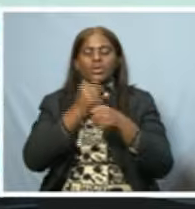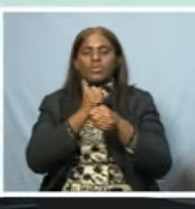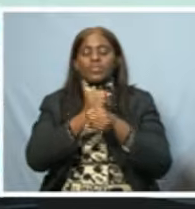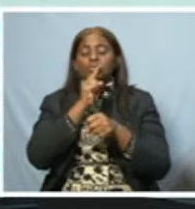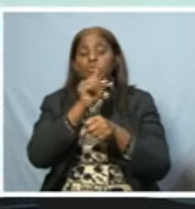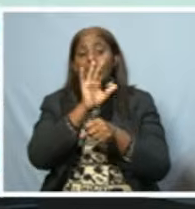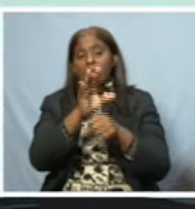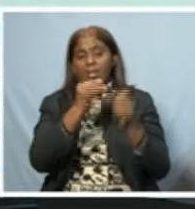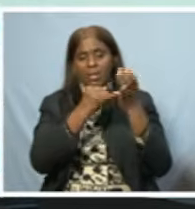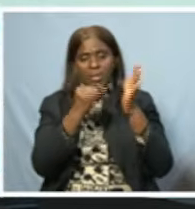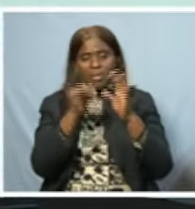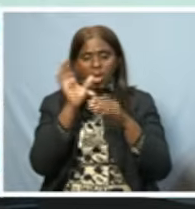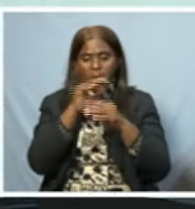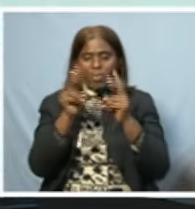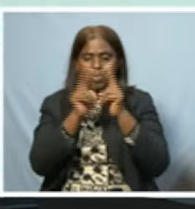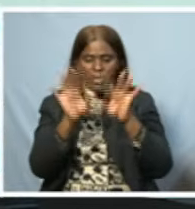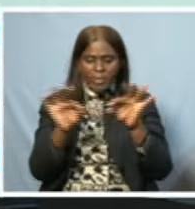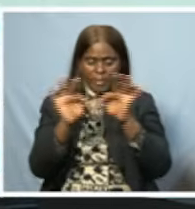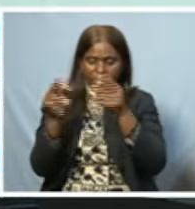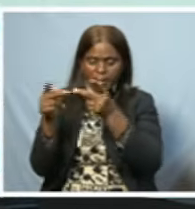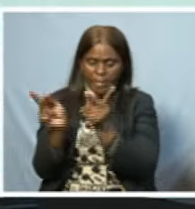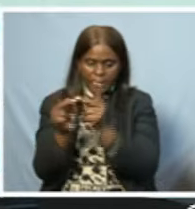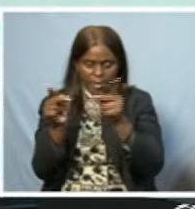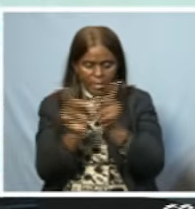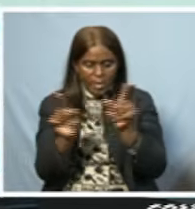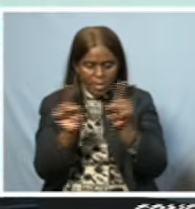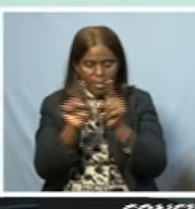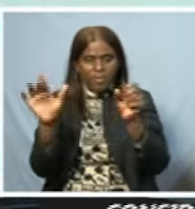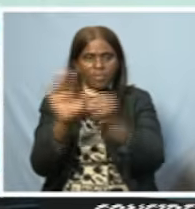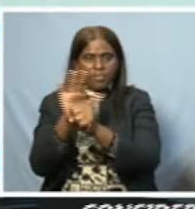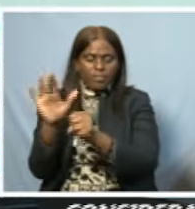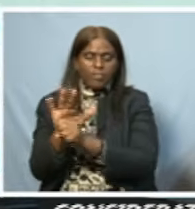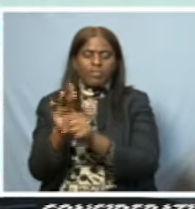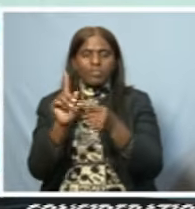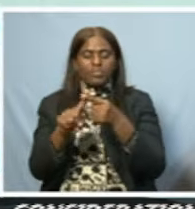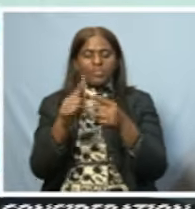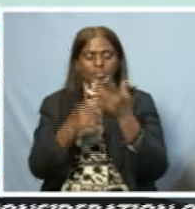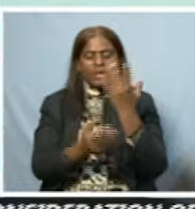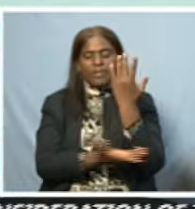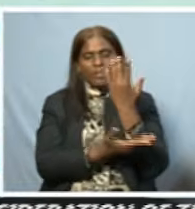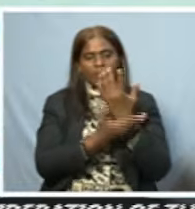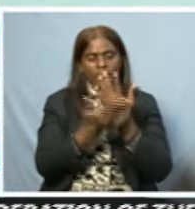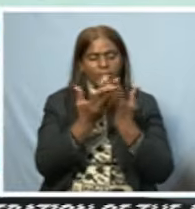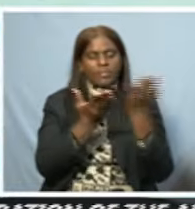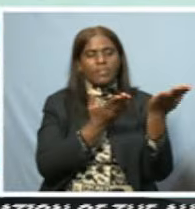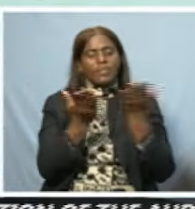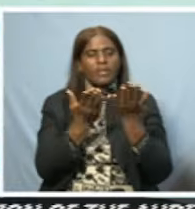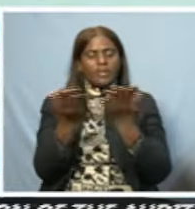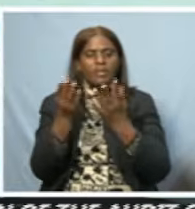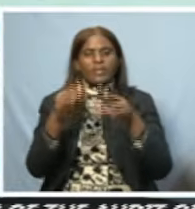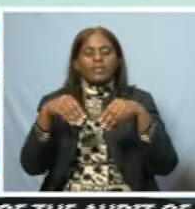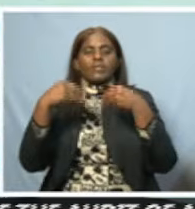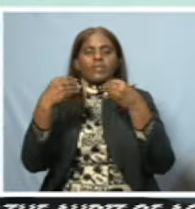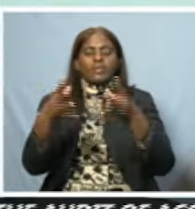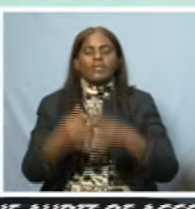the identified key positions are filled to enhance service provision.